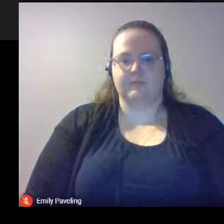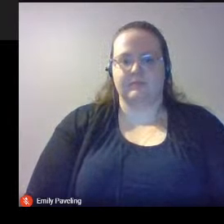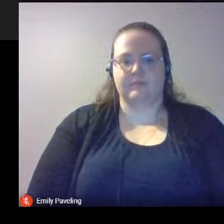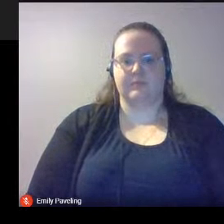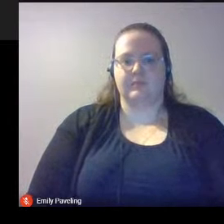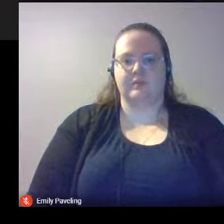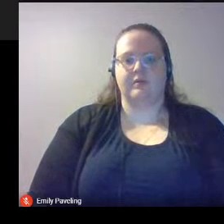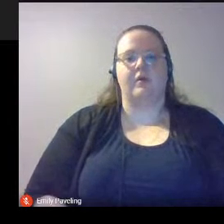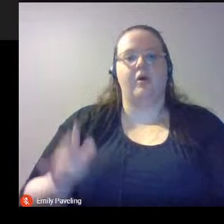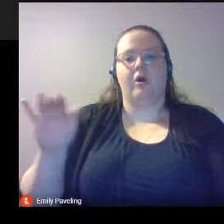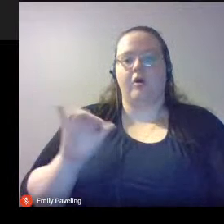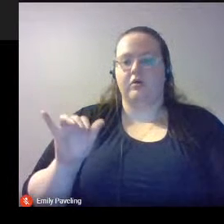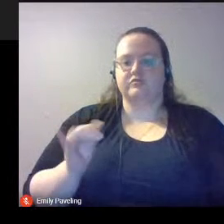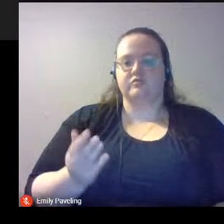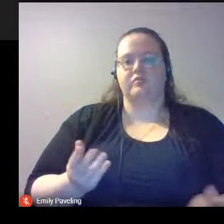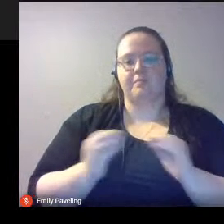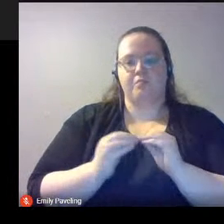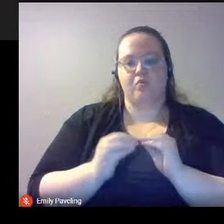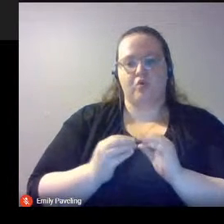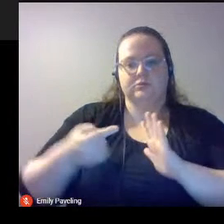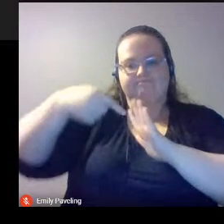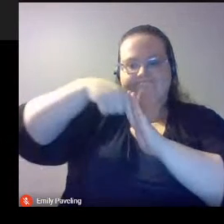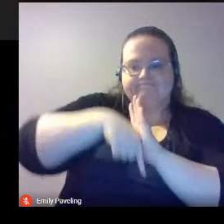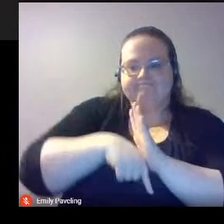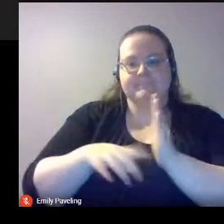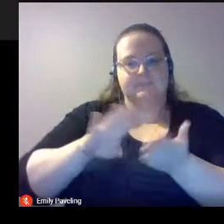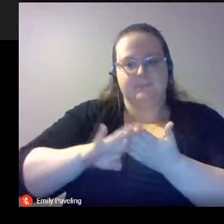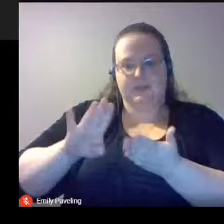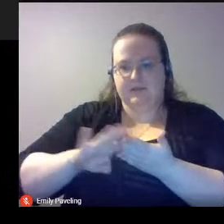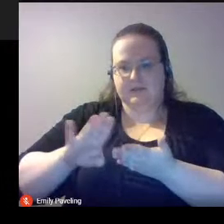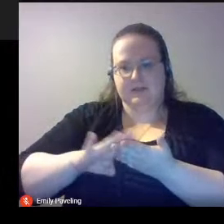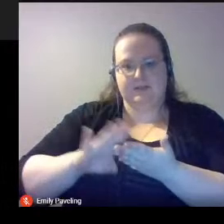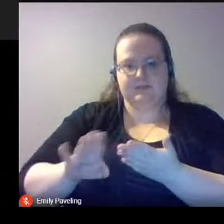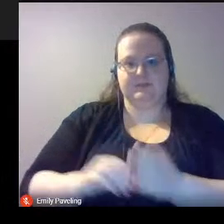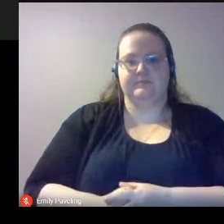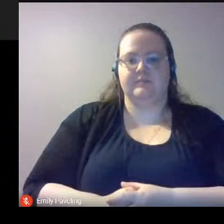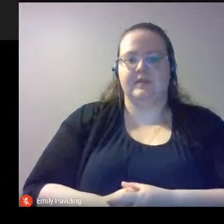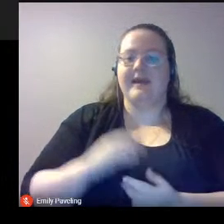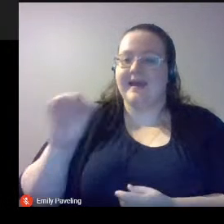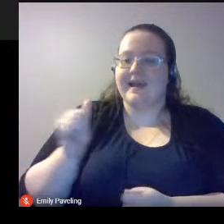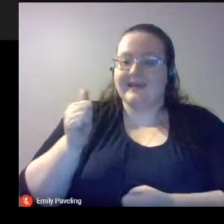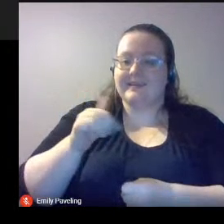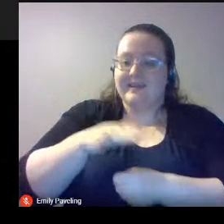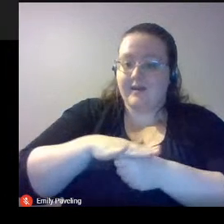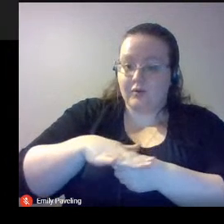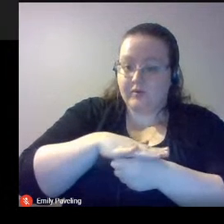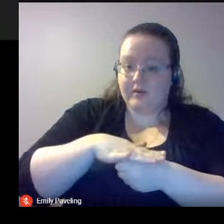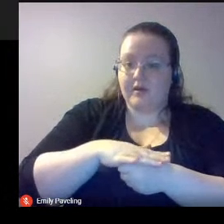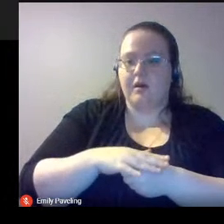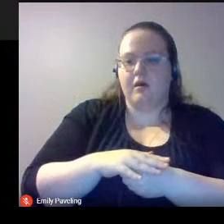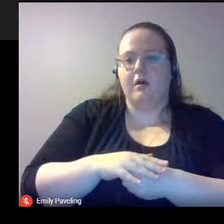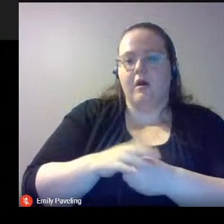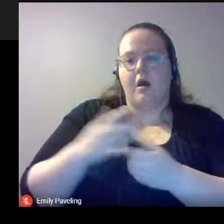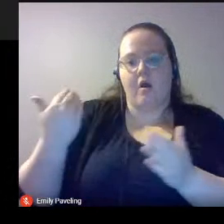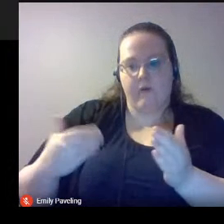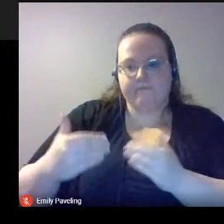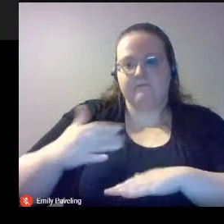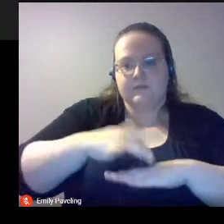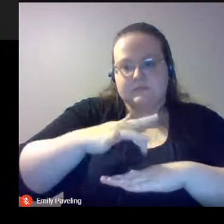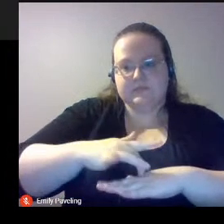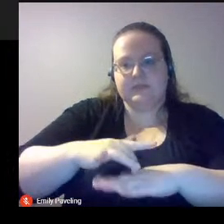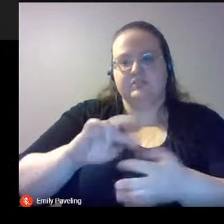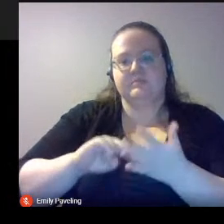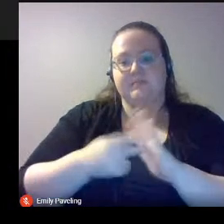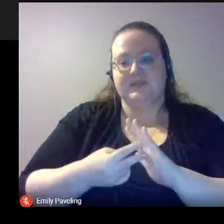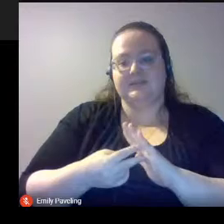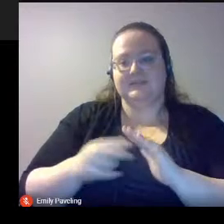We also have enhanced cleaning and disinfection protocols now in place. All high touch points areas throughout the schools will be disinfected twice daily